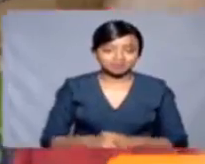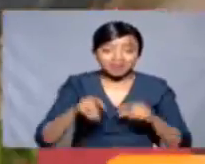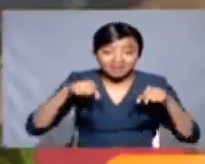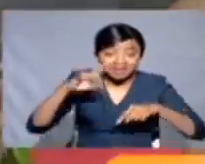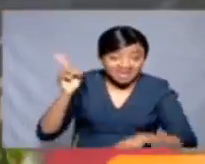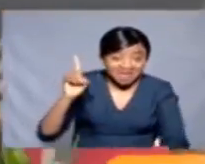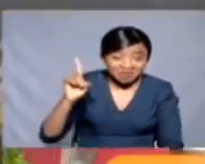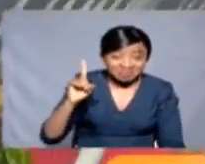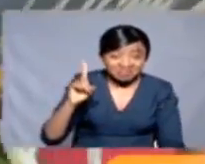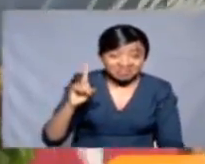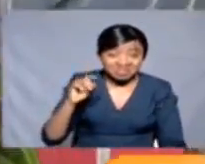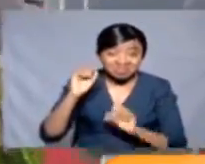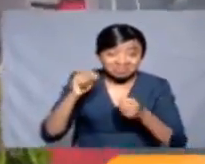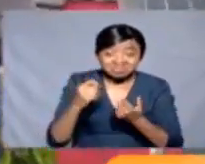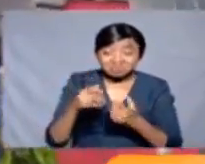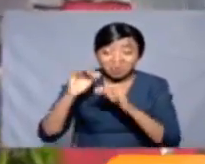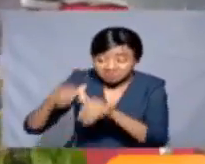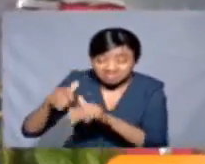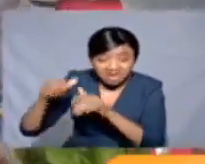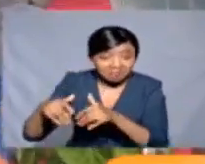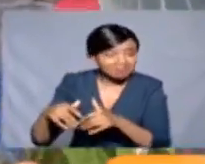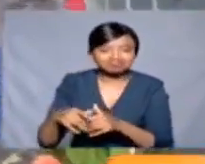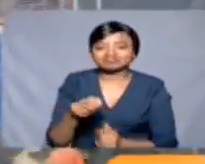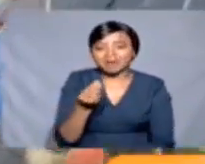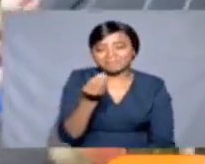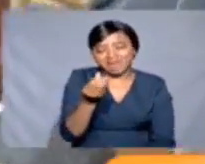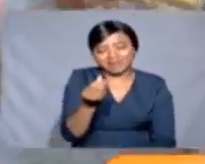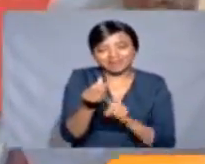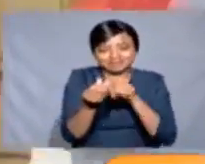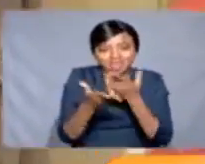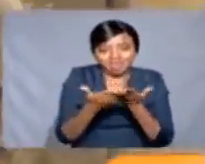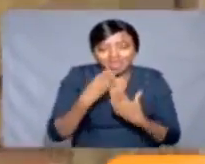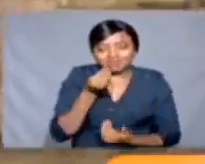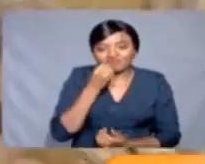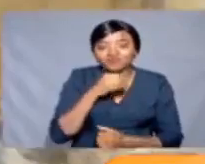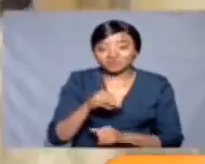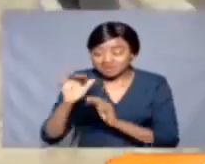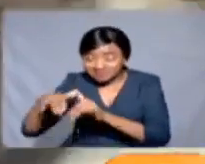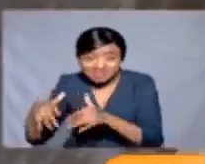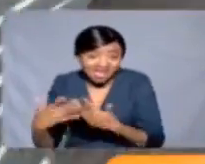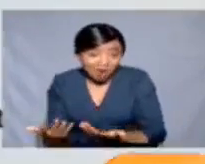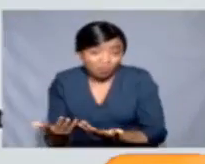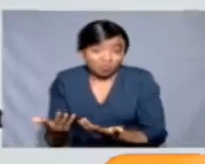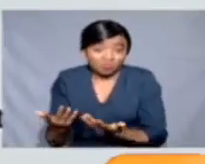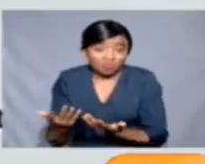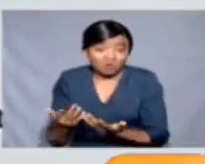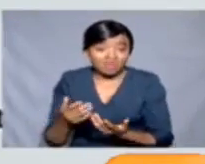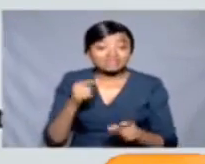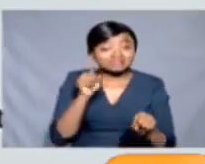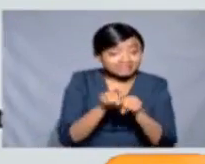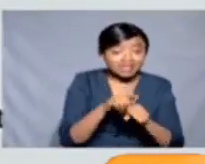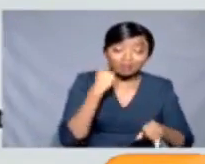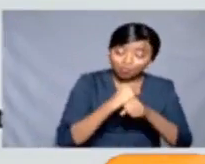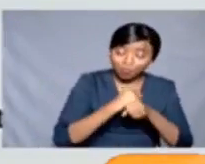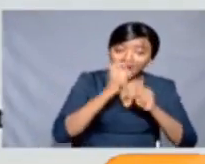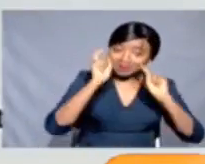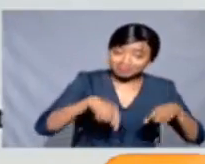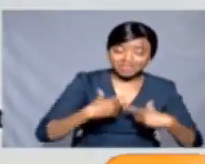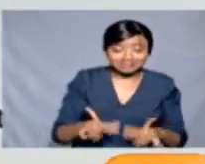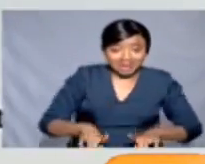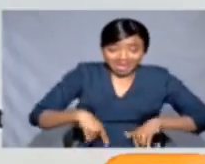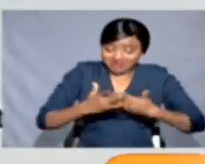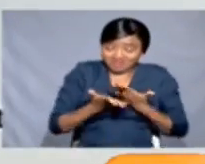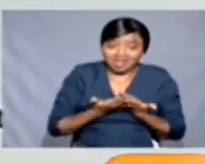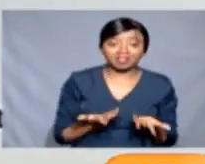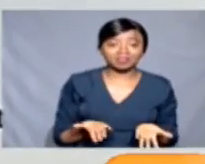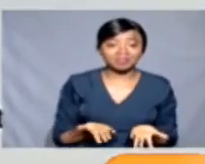wezi atutegemea mashamba. Lazima ukuwe na pesa ndio kule. Na ni lazima ufanye kazi ndio uishi. Hapa. Na ni lazima ulipe